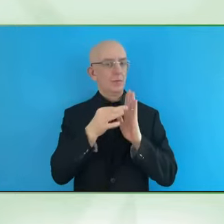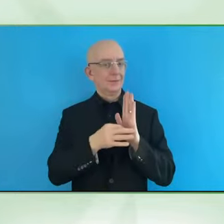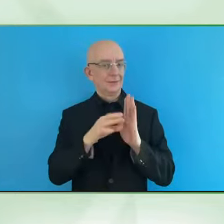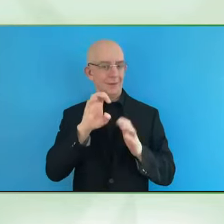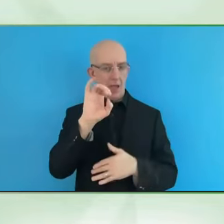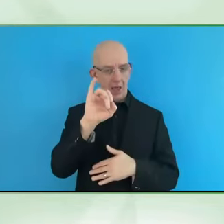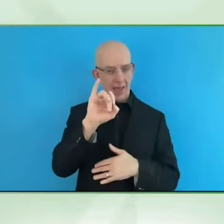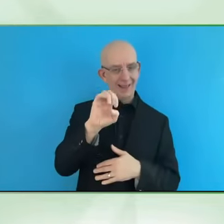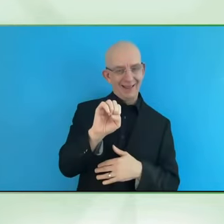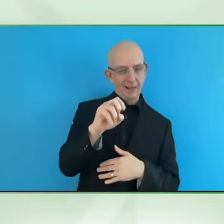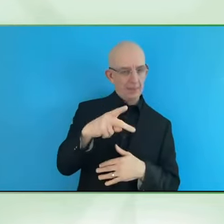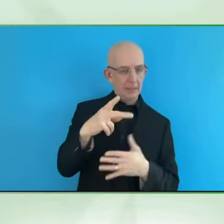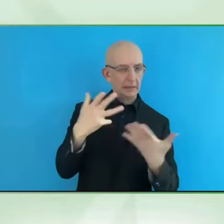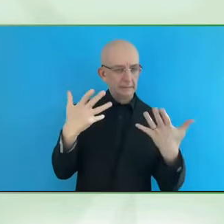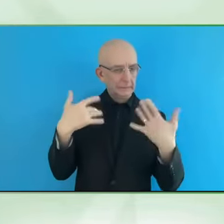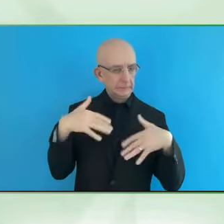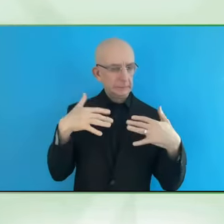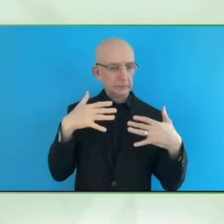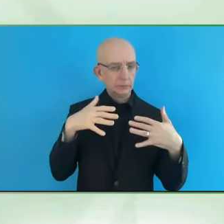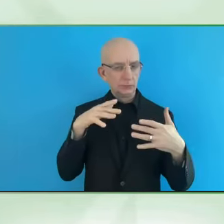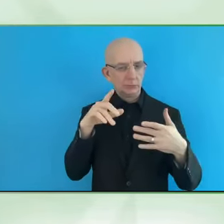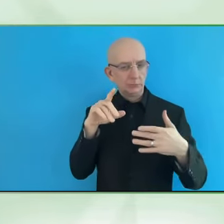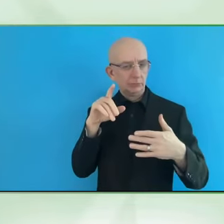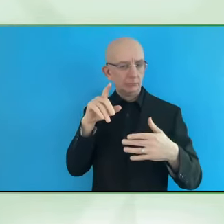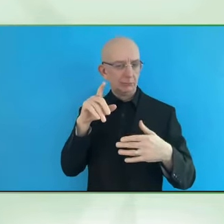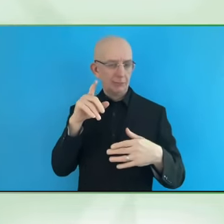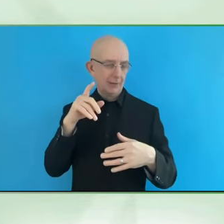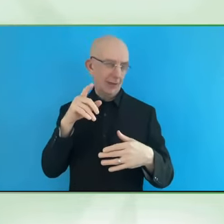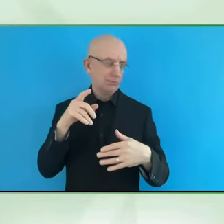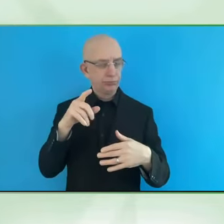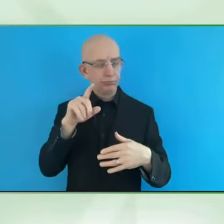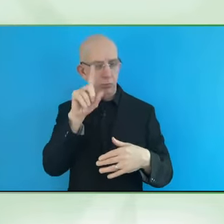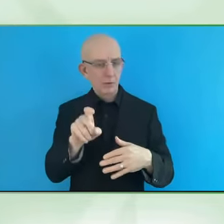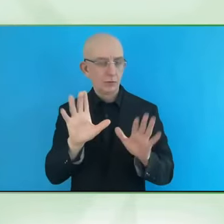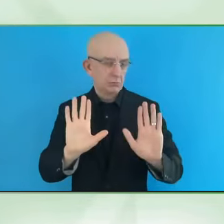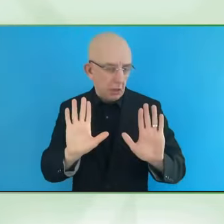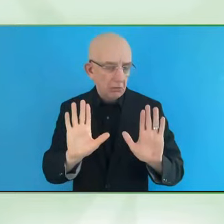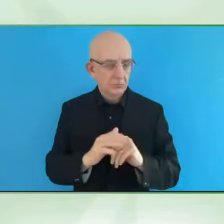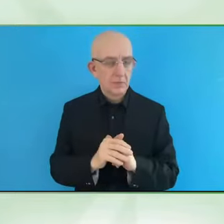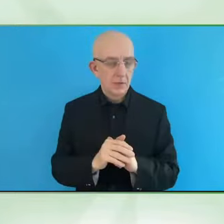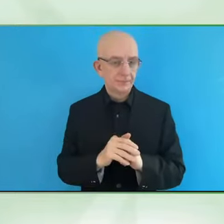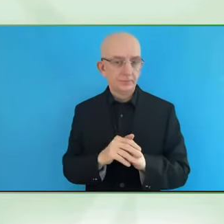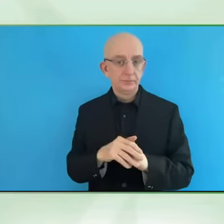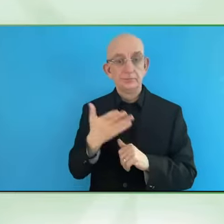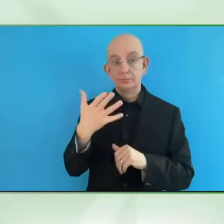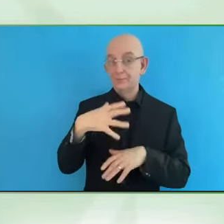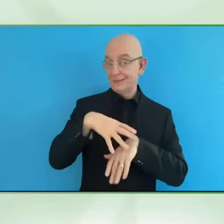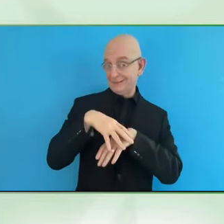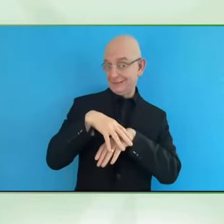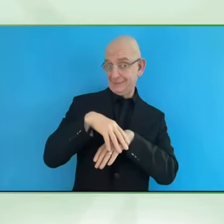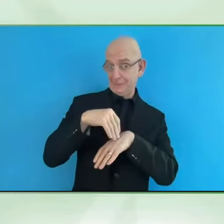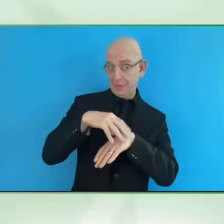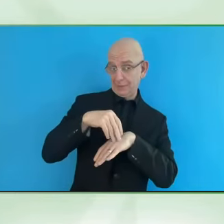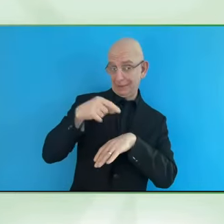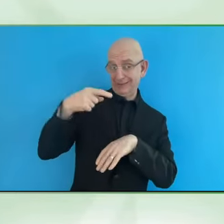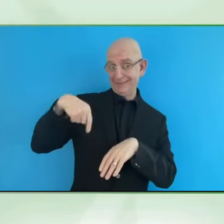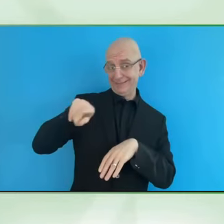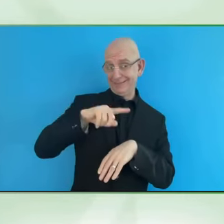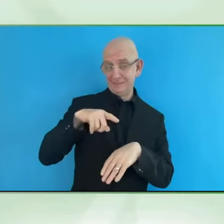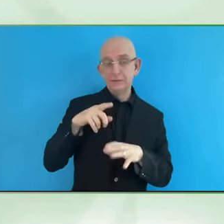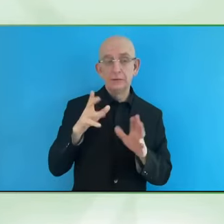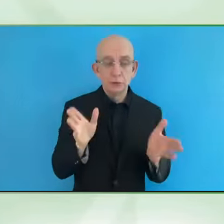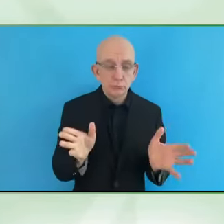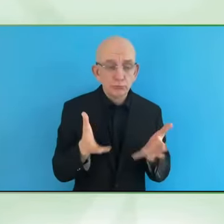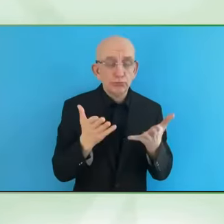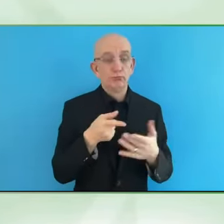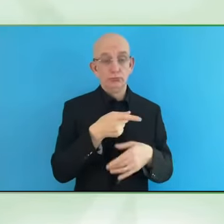teachers more sanctions or more incentives, for instance? Yes. In that direction? I think historically we have